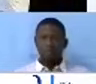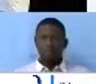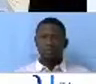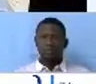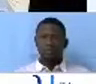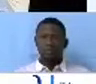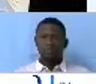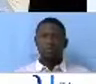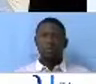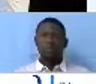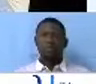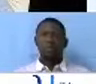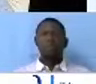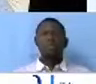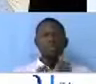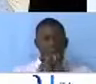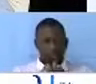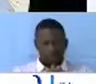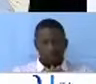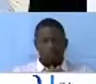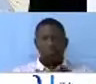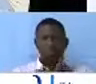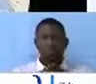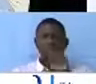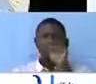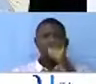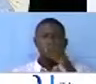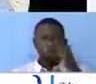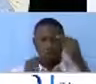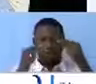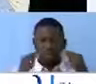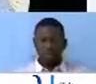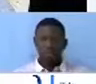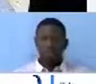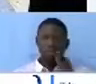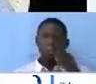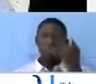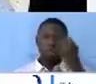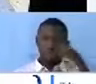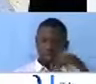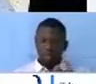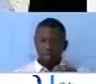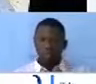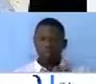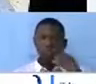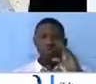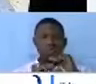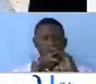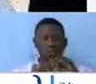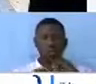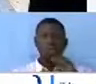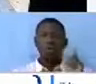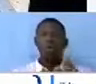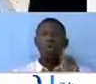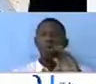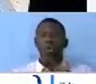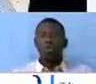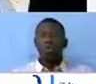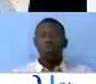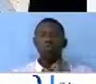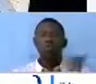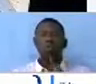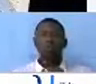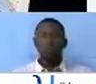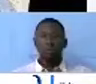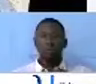Stick with your statement. You are here to testify on what we are investigating. Not